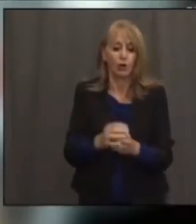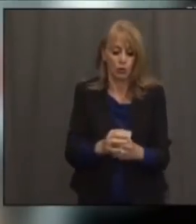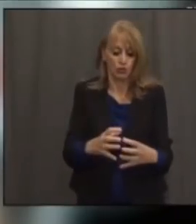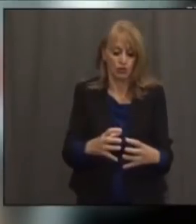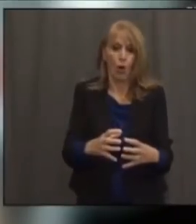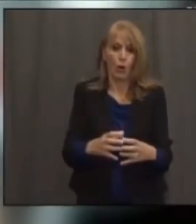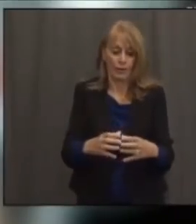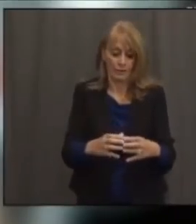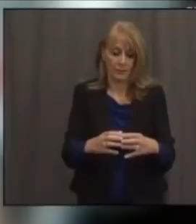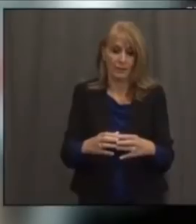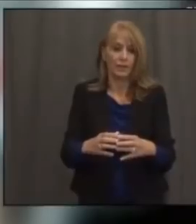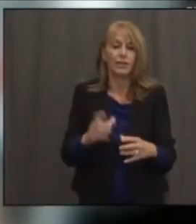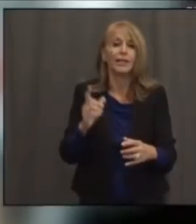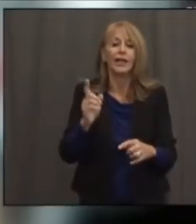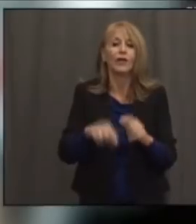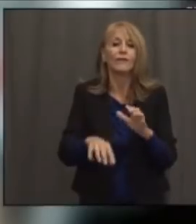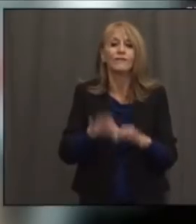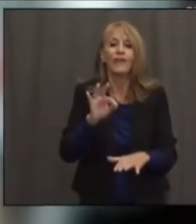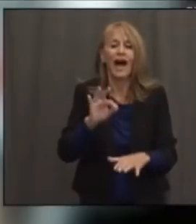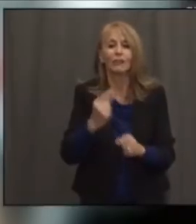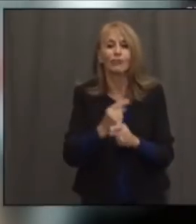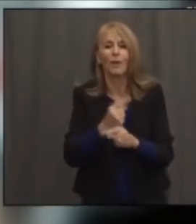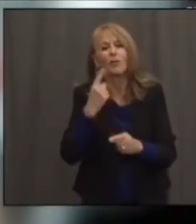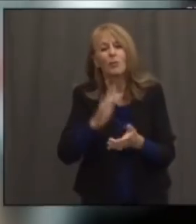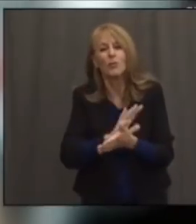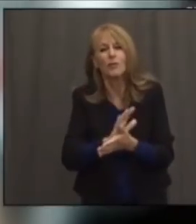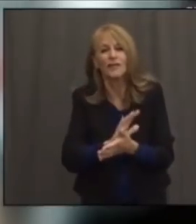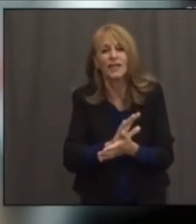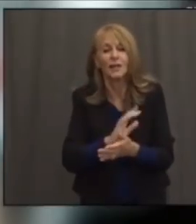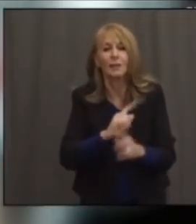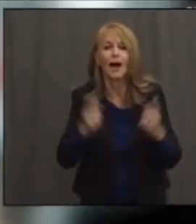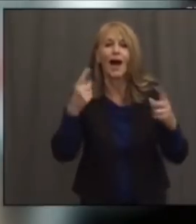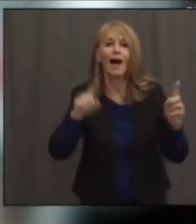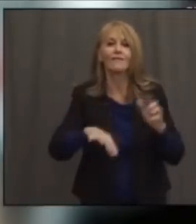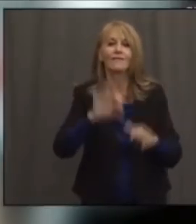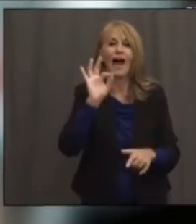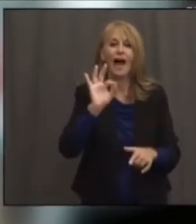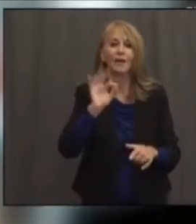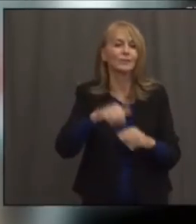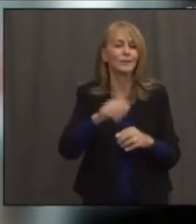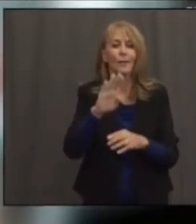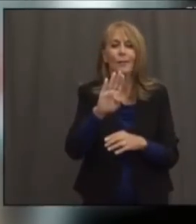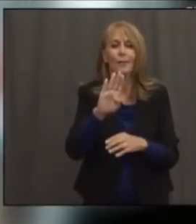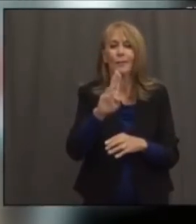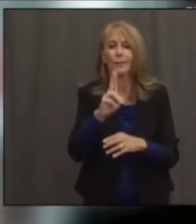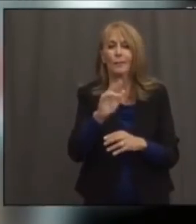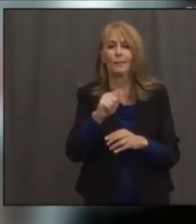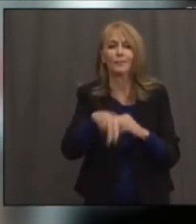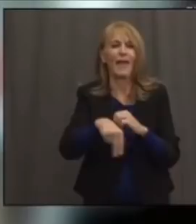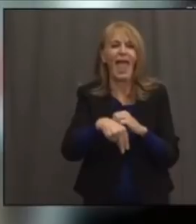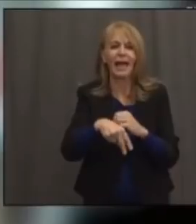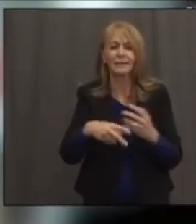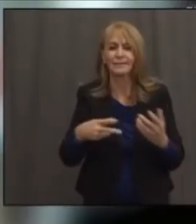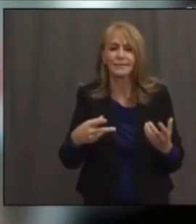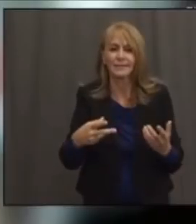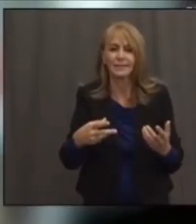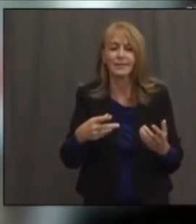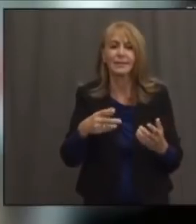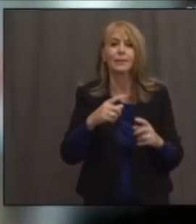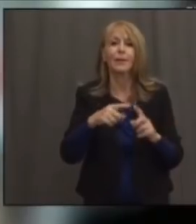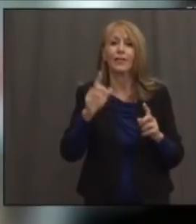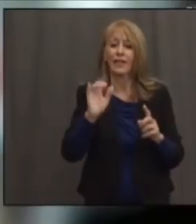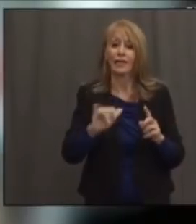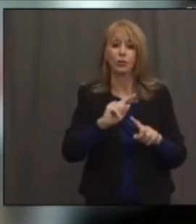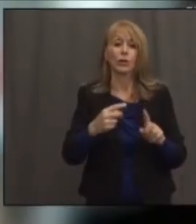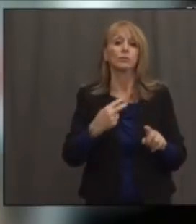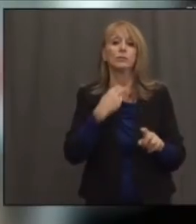culture. They couldn't find a cell culture that it would grow in, and they finally found one. It was a fetal bat cell culture in that movie. That's usually been the